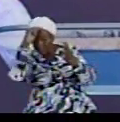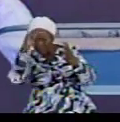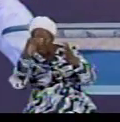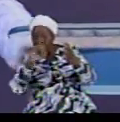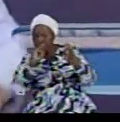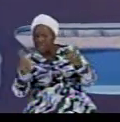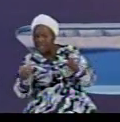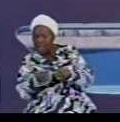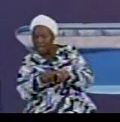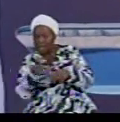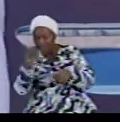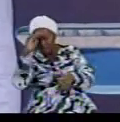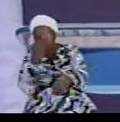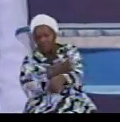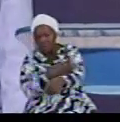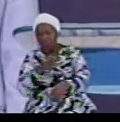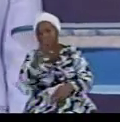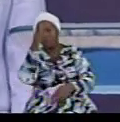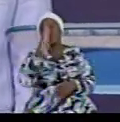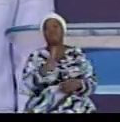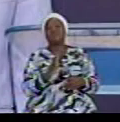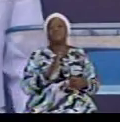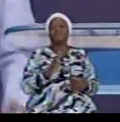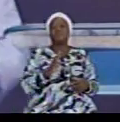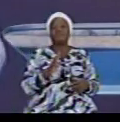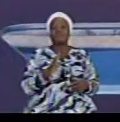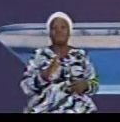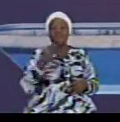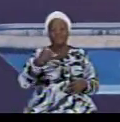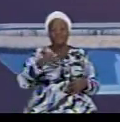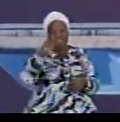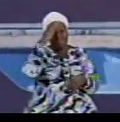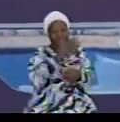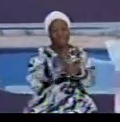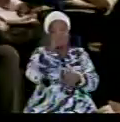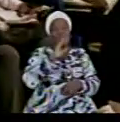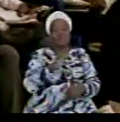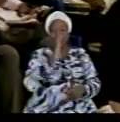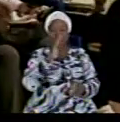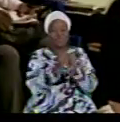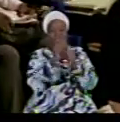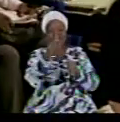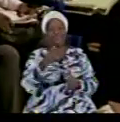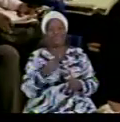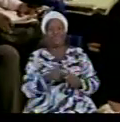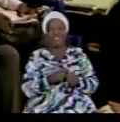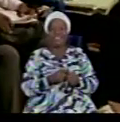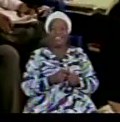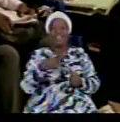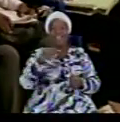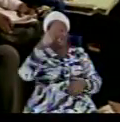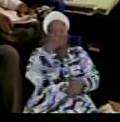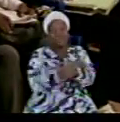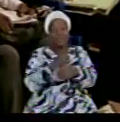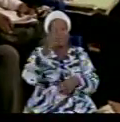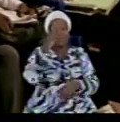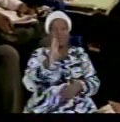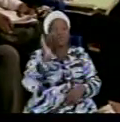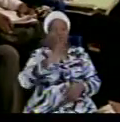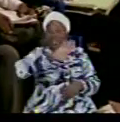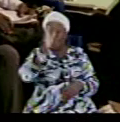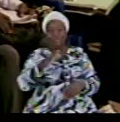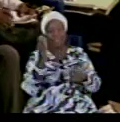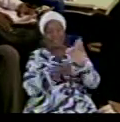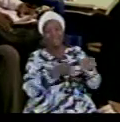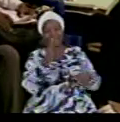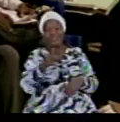is like the Son of God. The Son of God will be with you. The Son of God will never leave